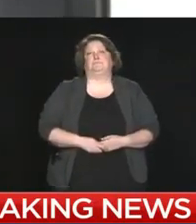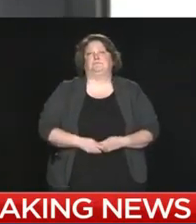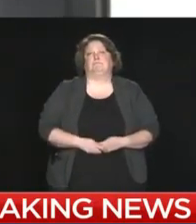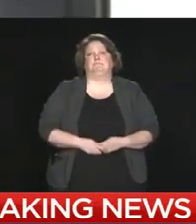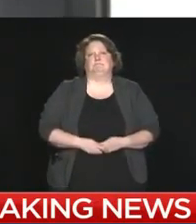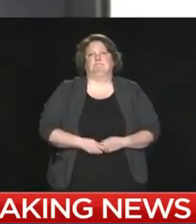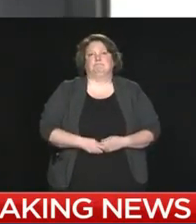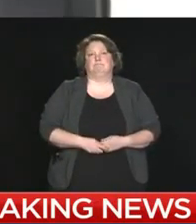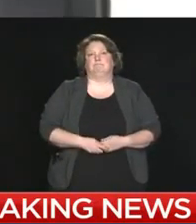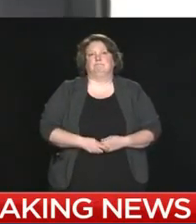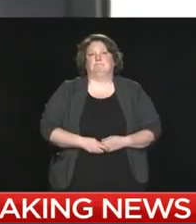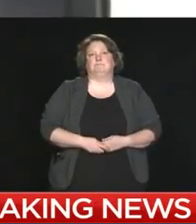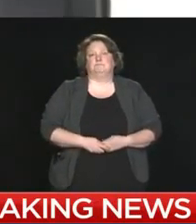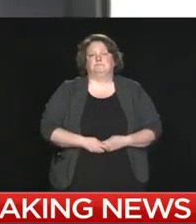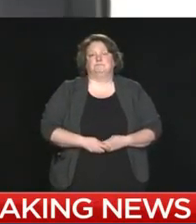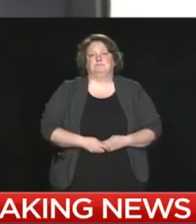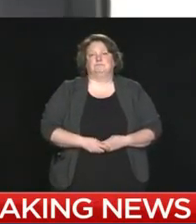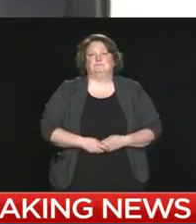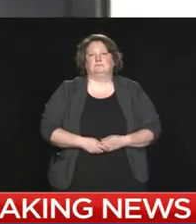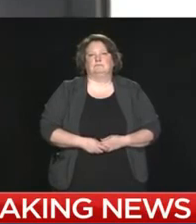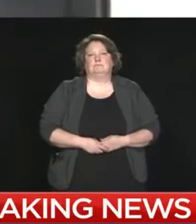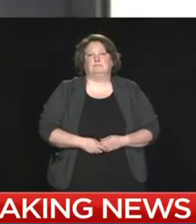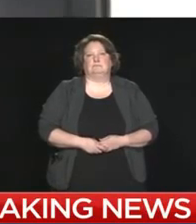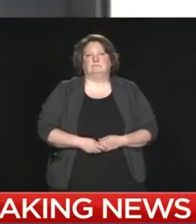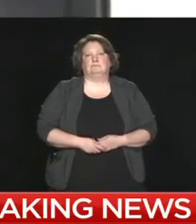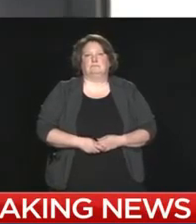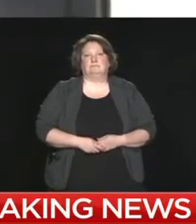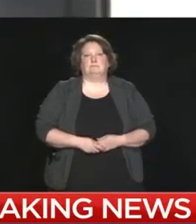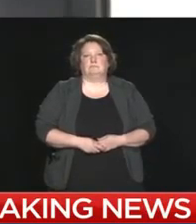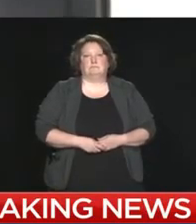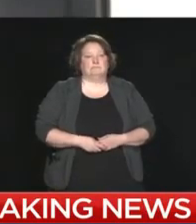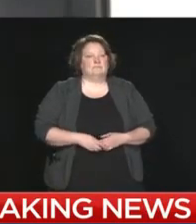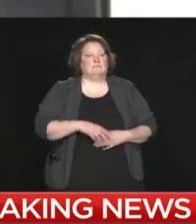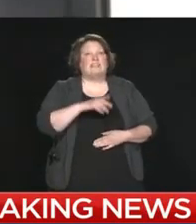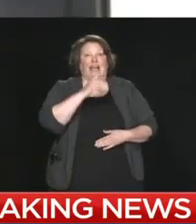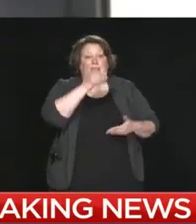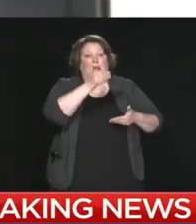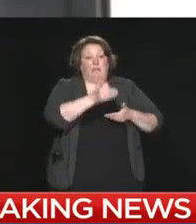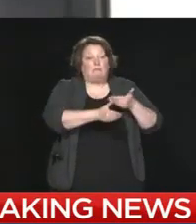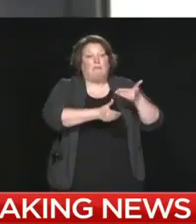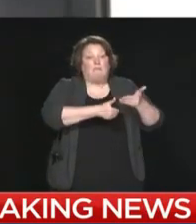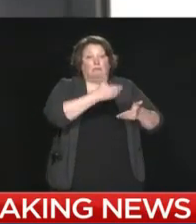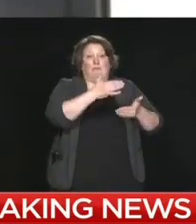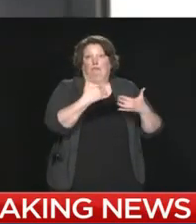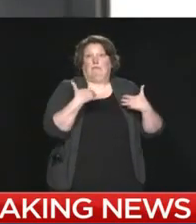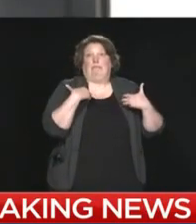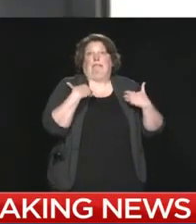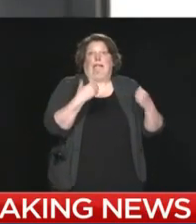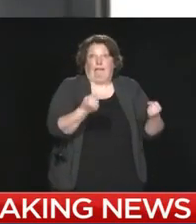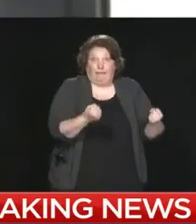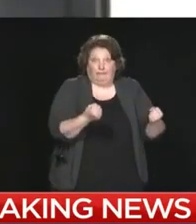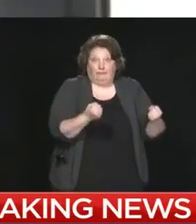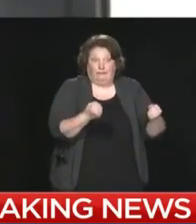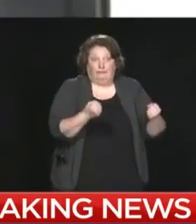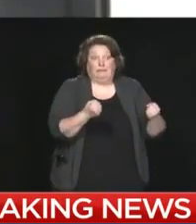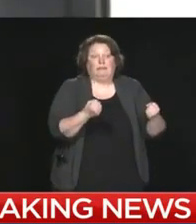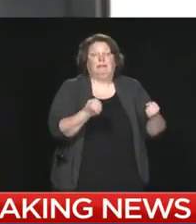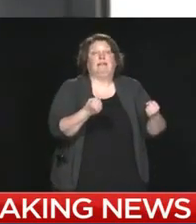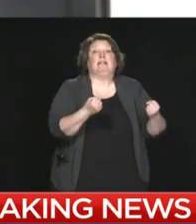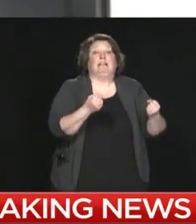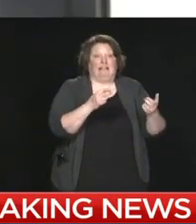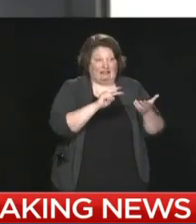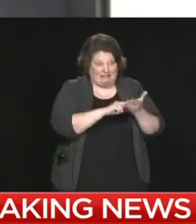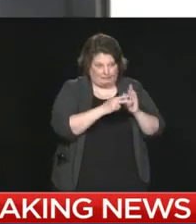this pandemic, so that we would be able to come back stronger than ever at the end of